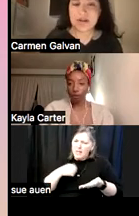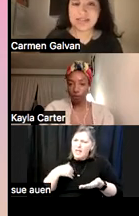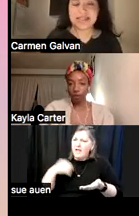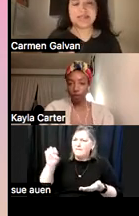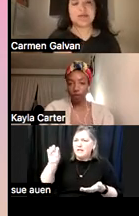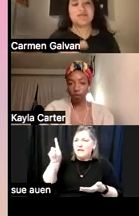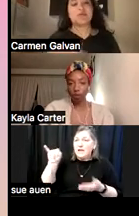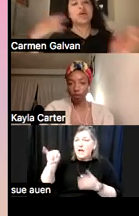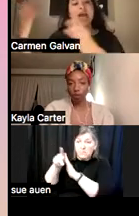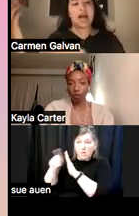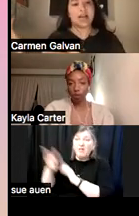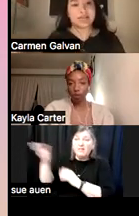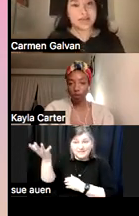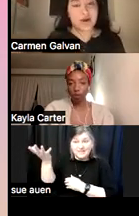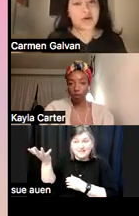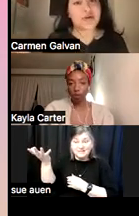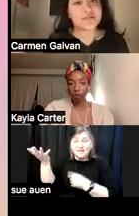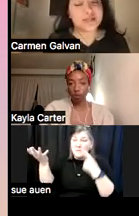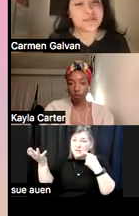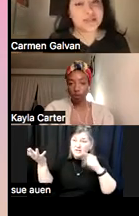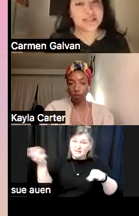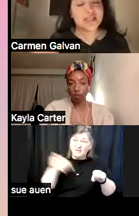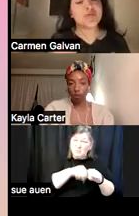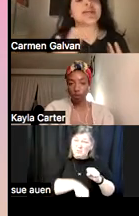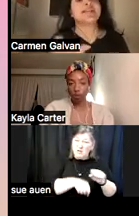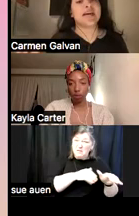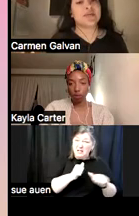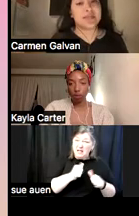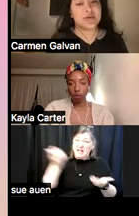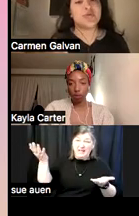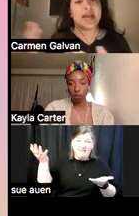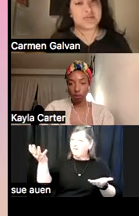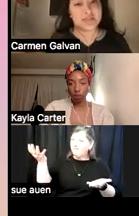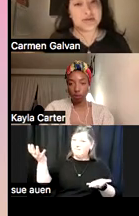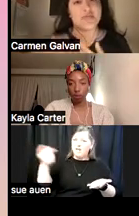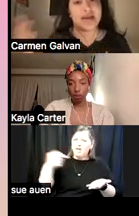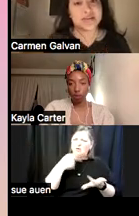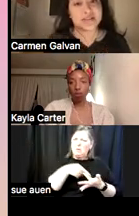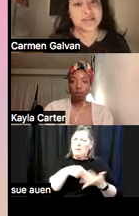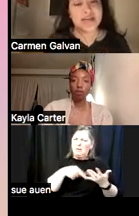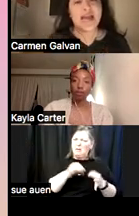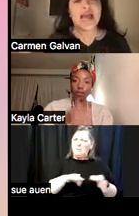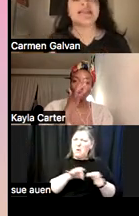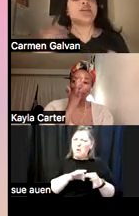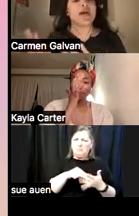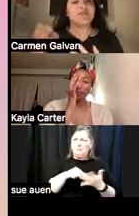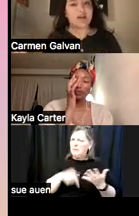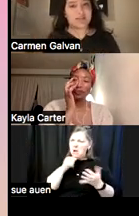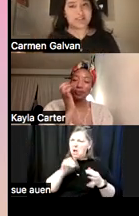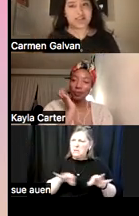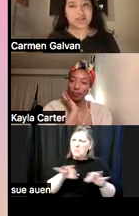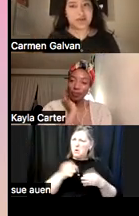EDI policies, but if you look at our bereavement leave policy, you get to tell me who counts and who matters. And then you